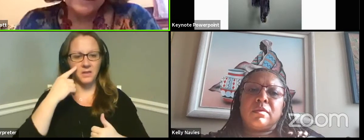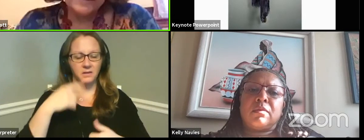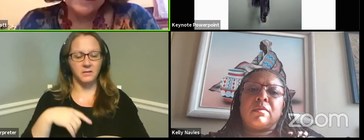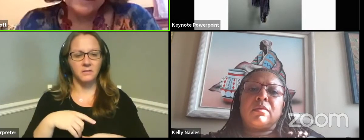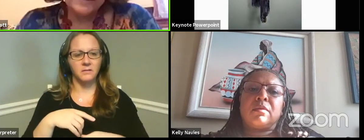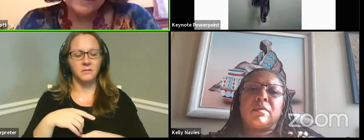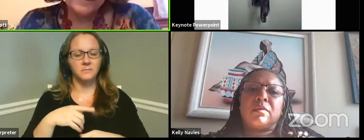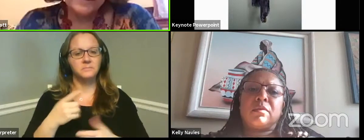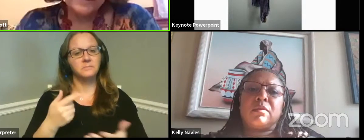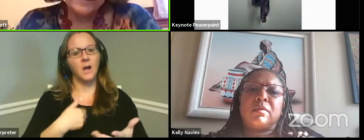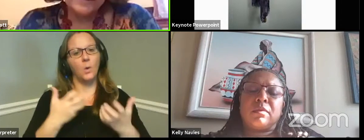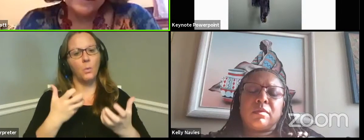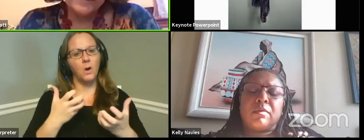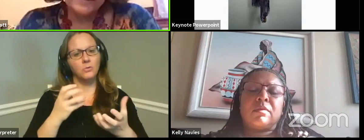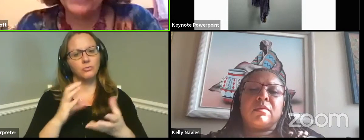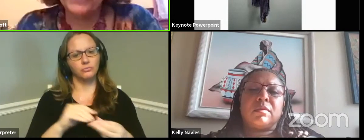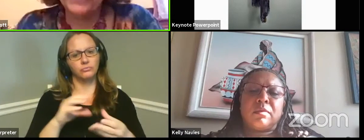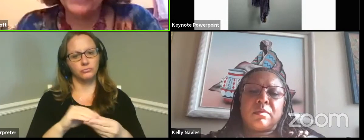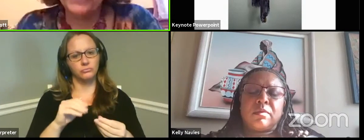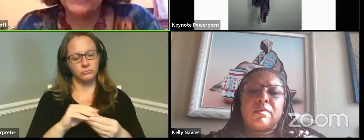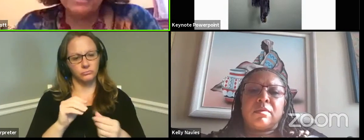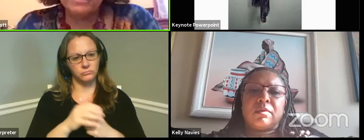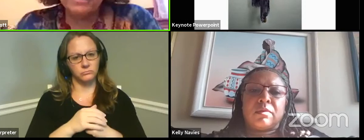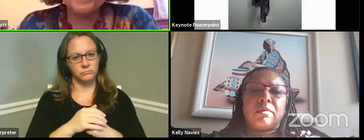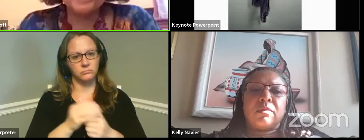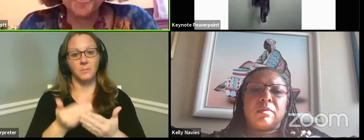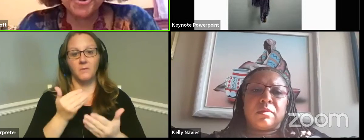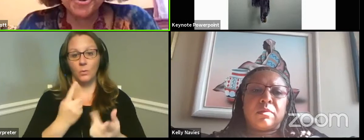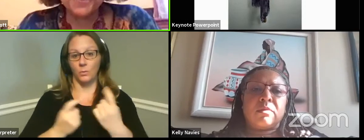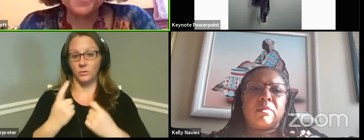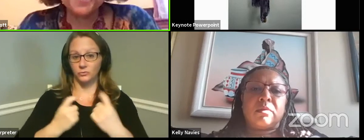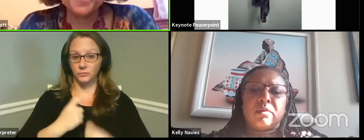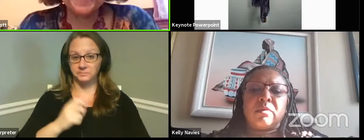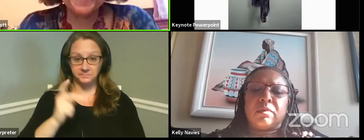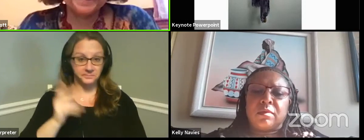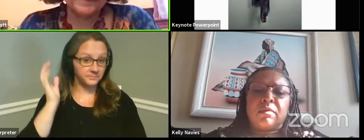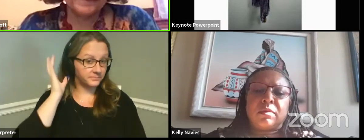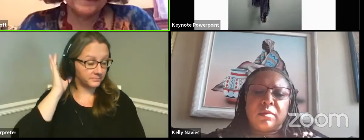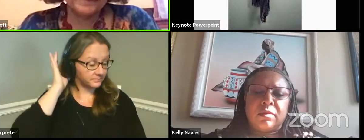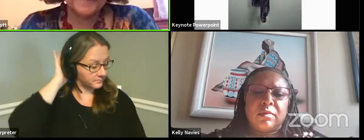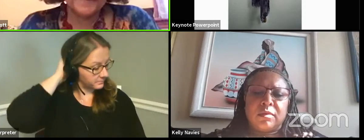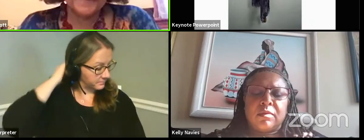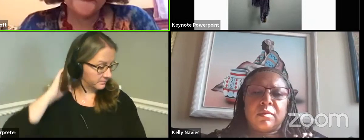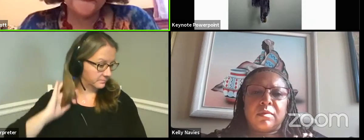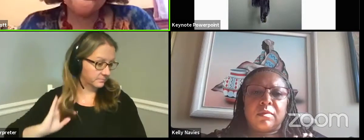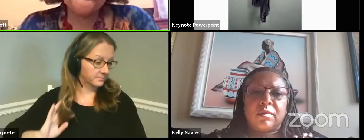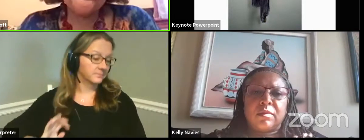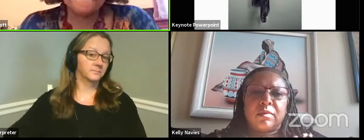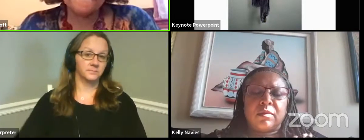There's some things I'd like to say before we do questions.